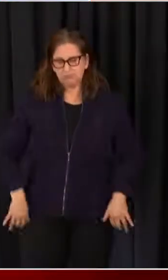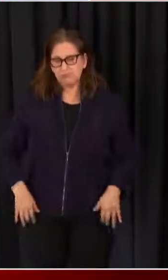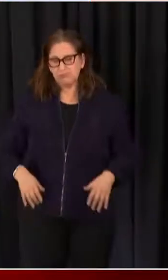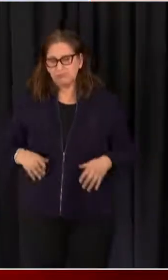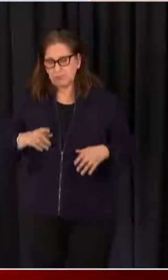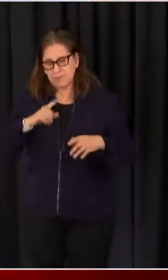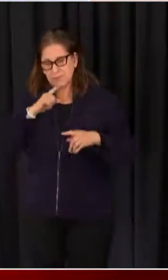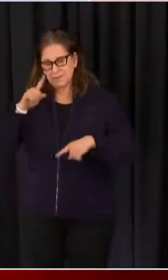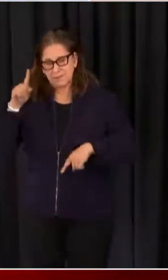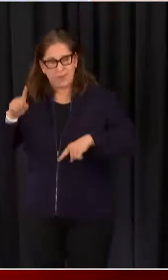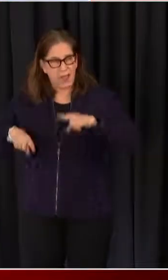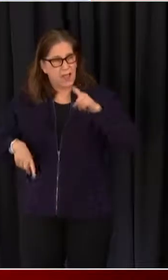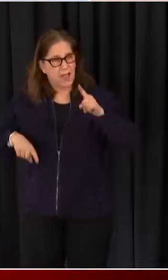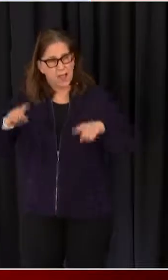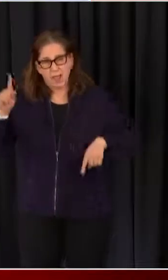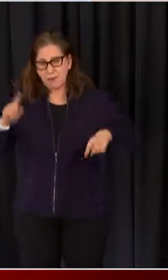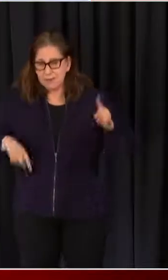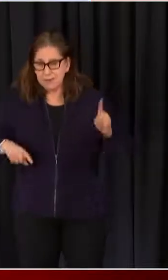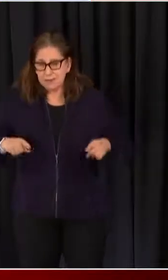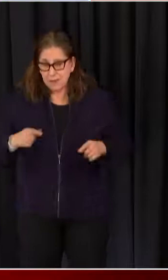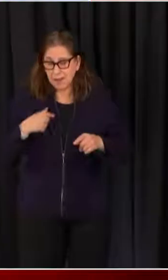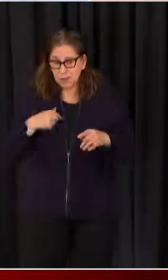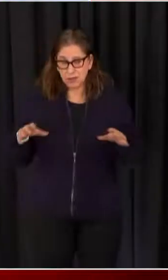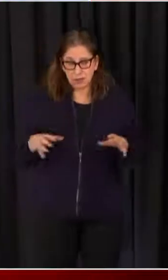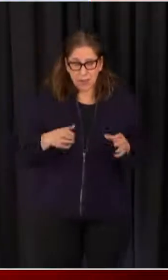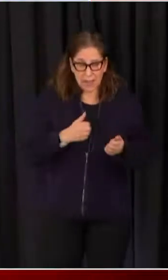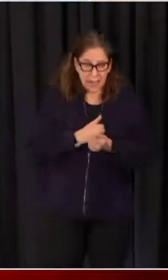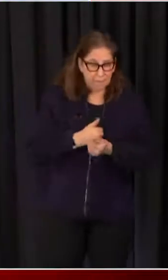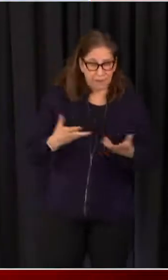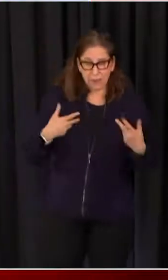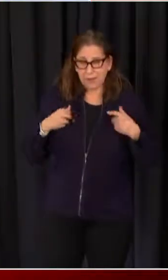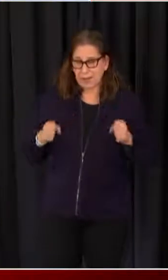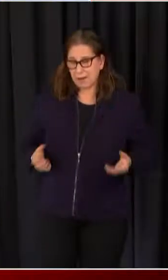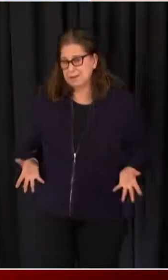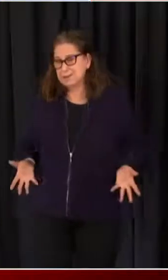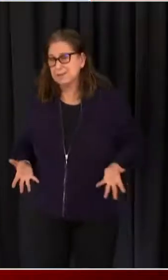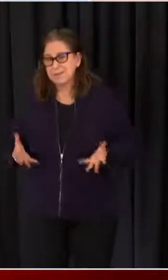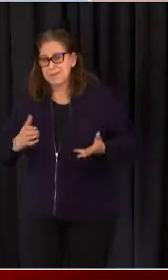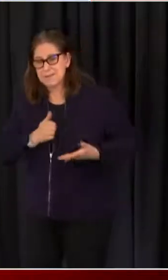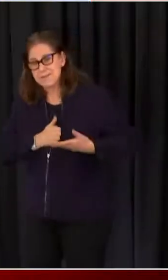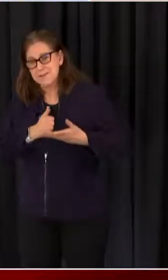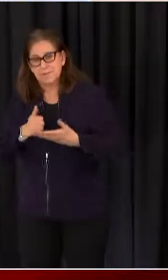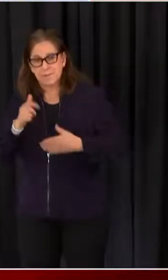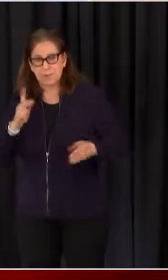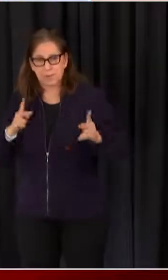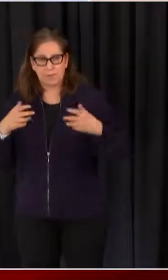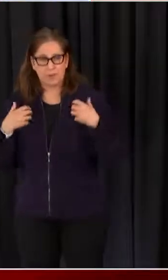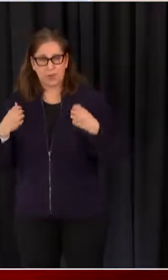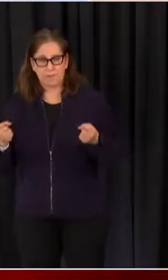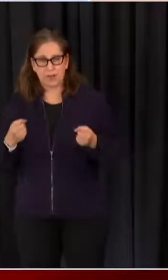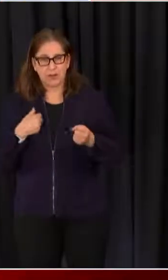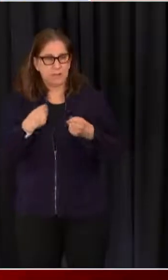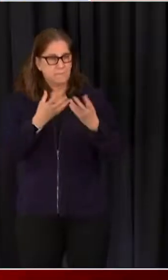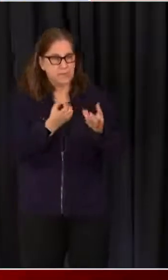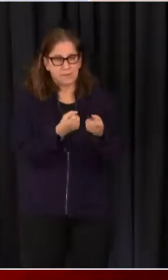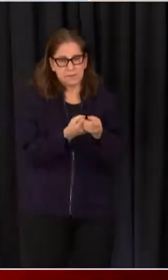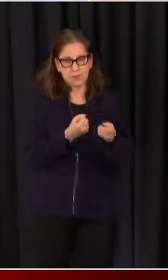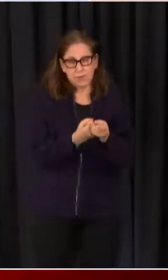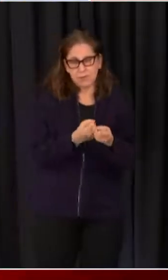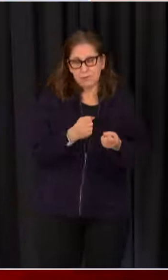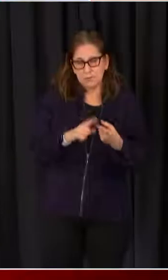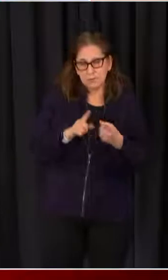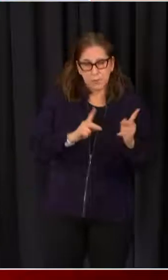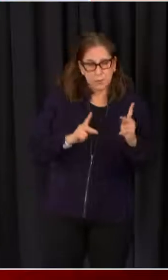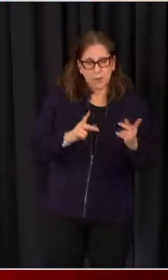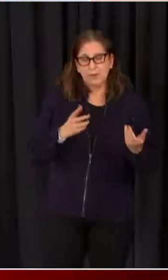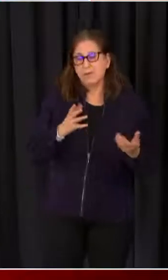next. And everything that we do in our recovery has to be, how do we support them in this period of relief? And then